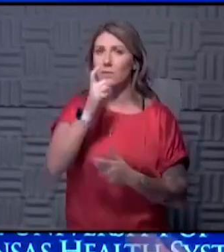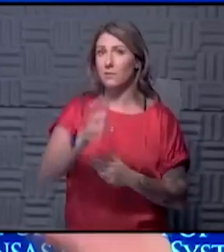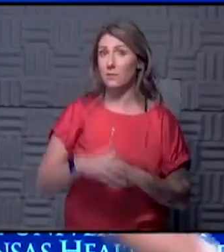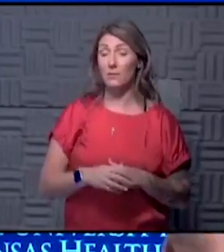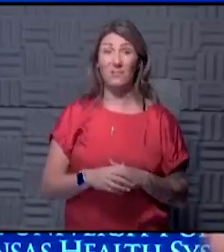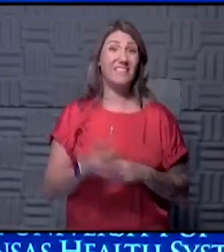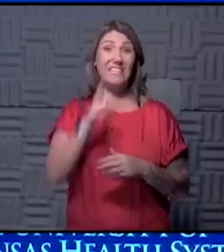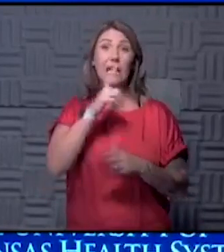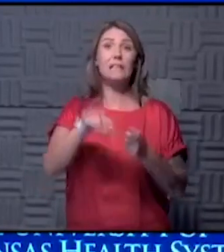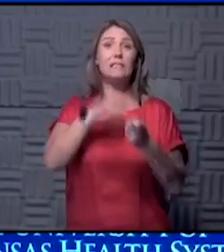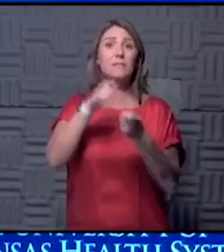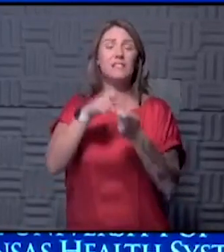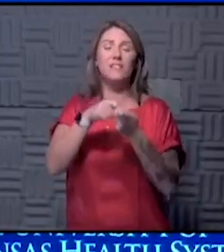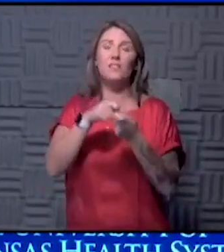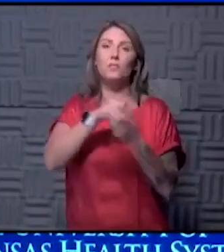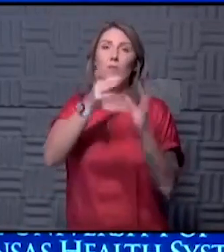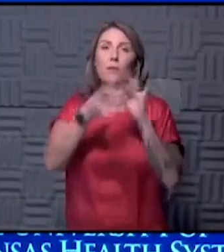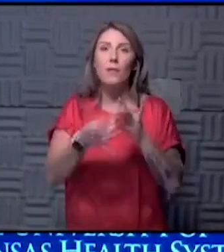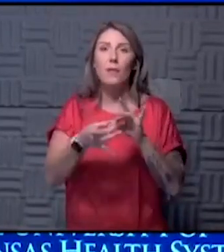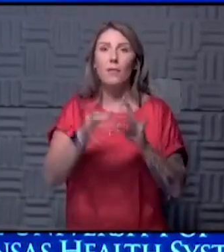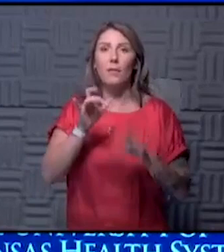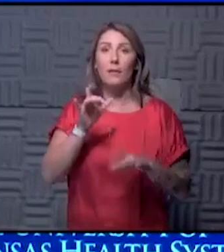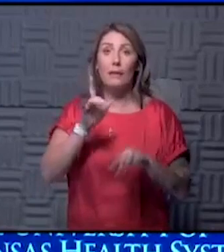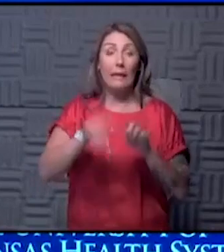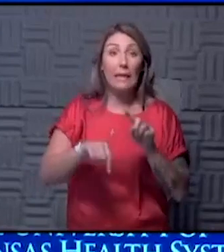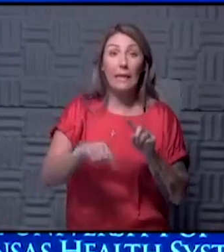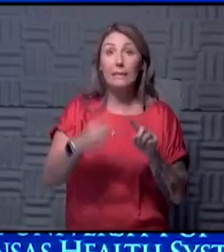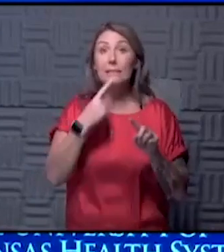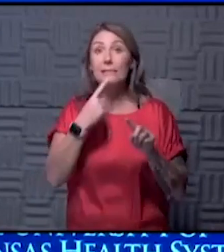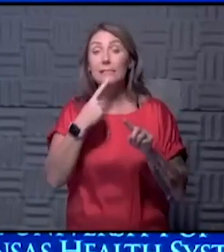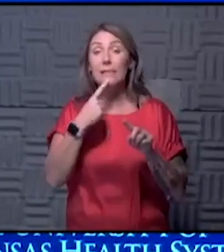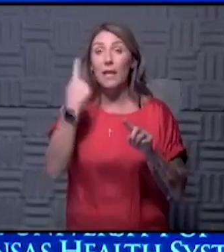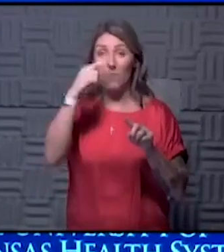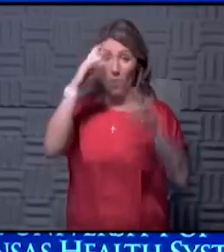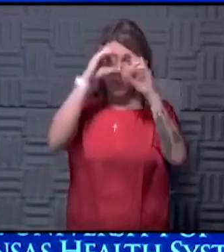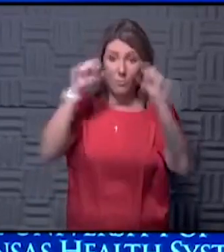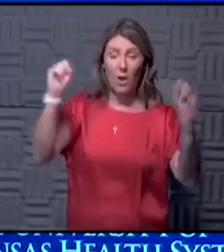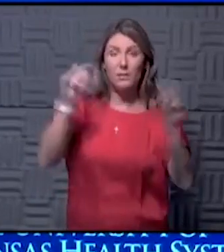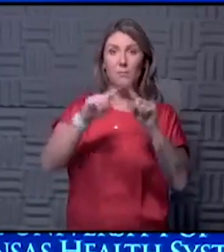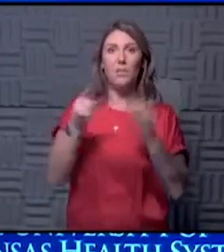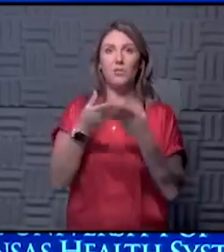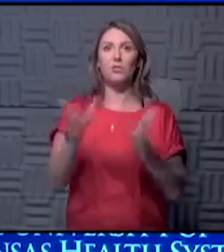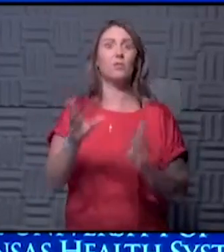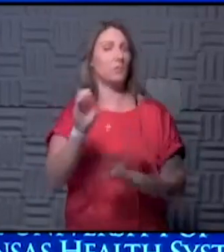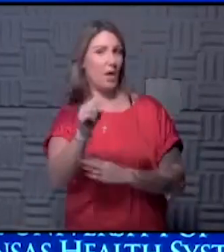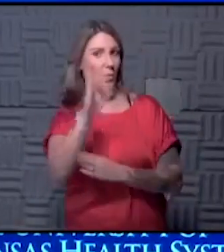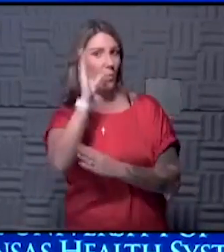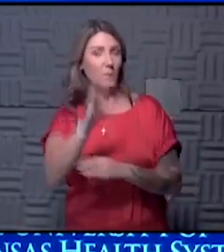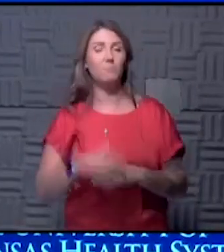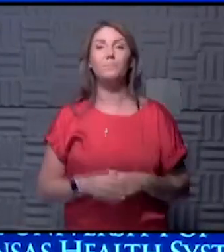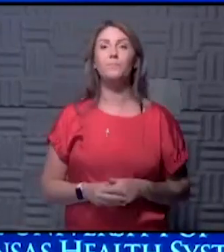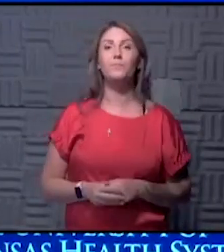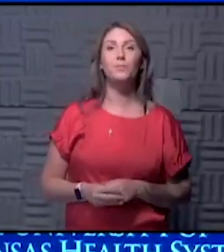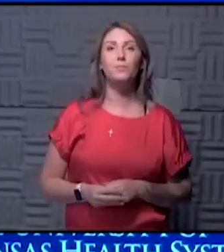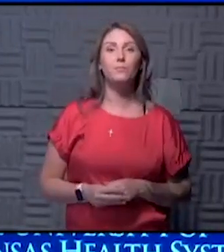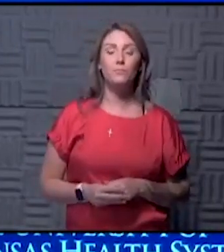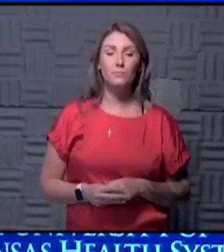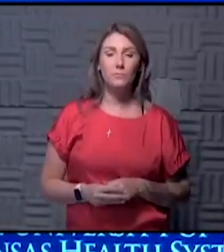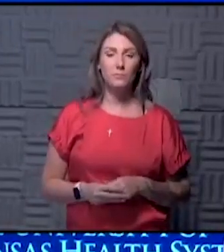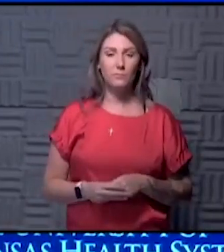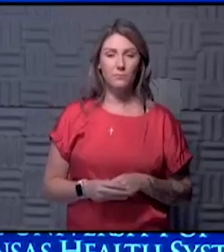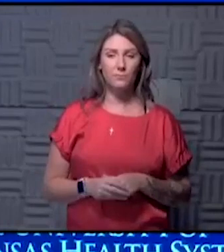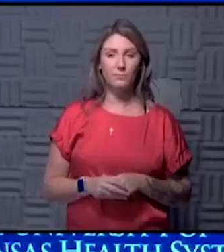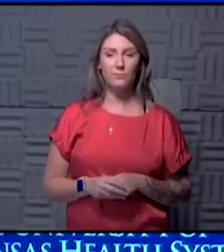really have specifics about this, so we can't say what happened with the president. Not for him, but just in general. Yeah, I'm going to get to that. So, you